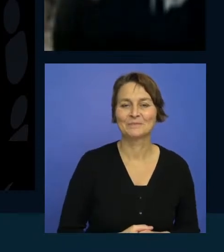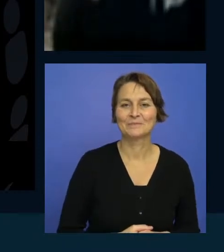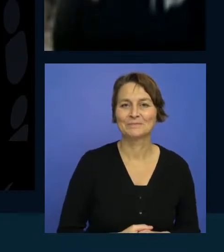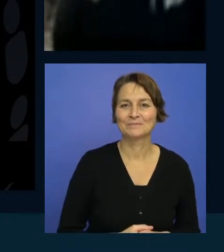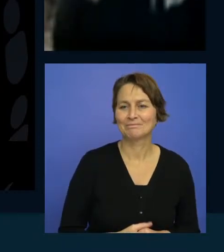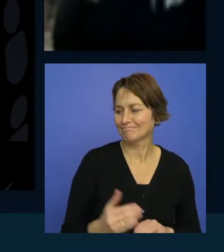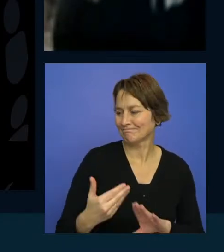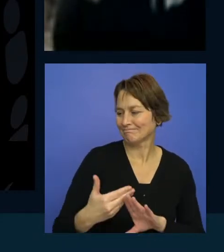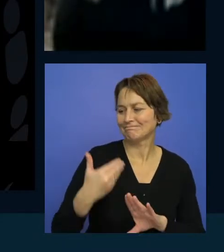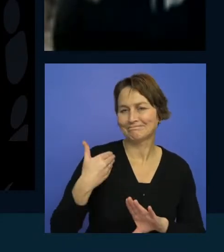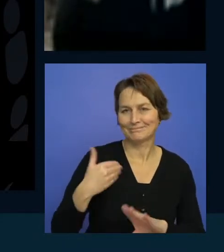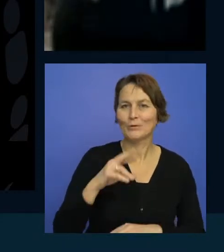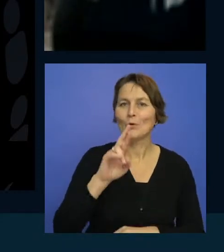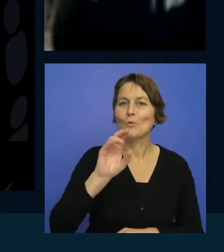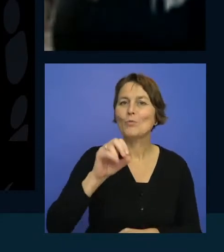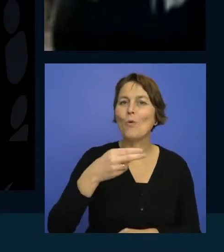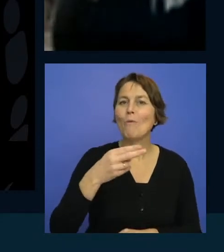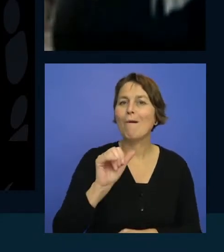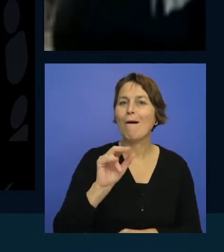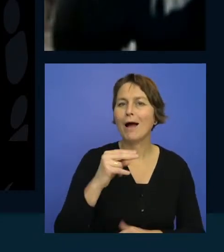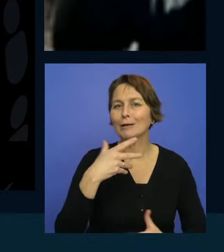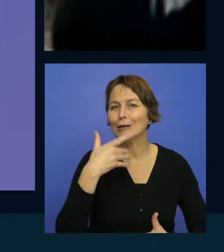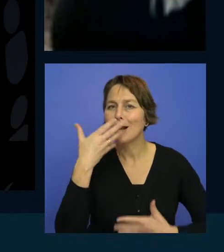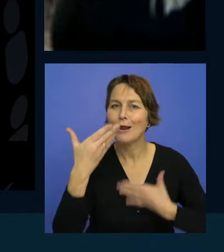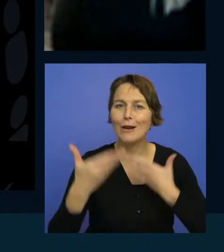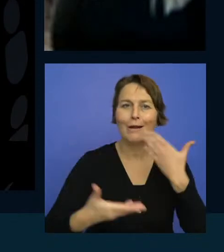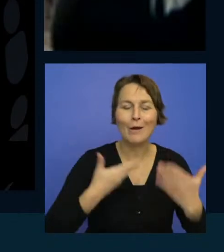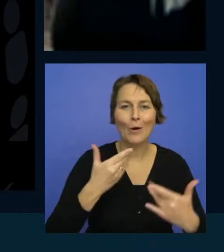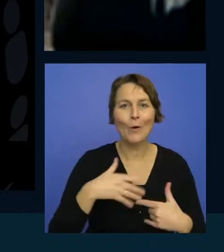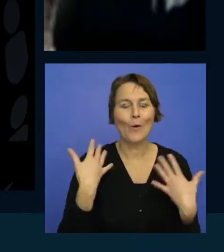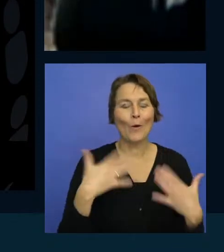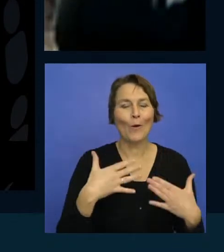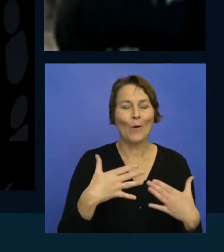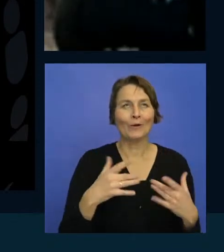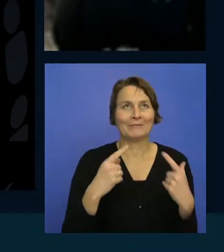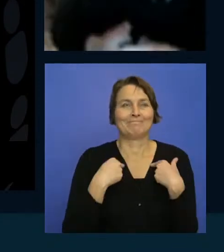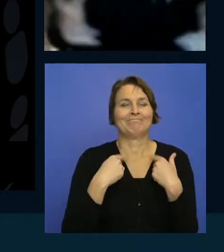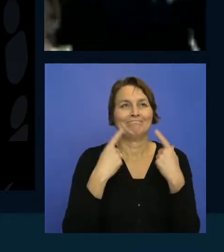hear Rohan. And yeah, it's